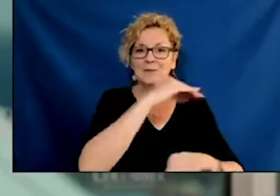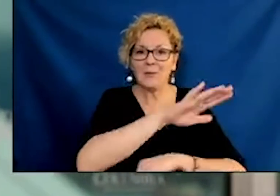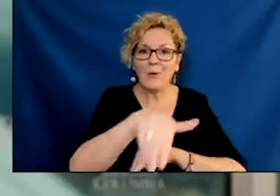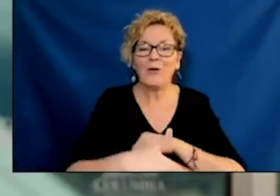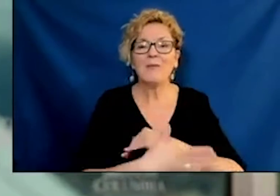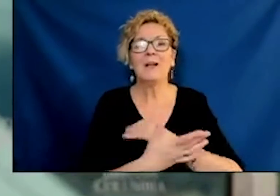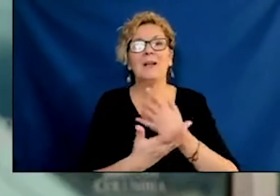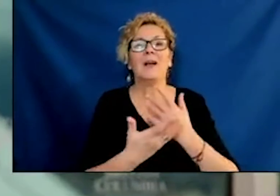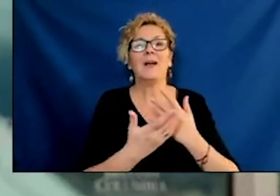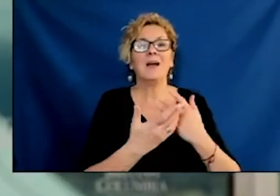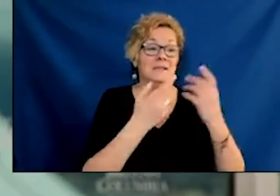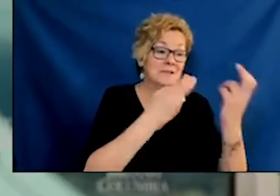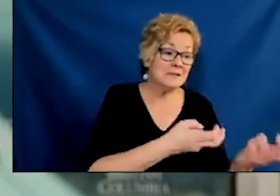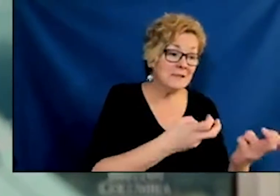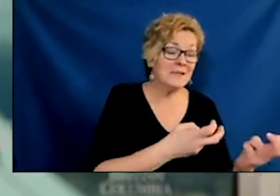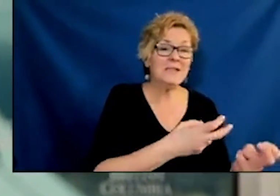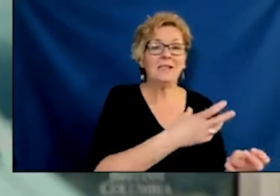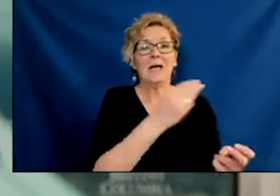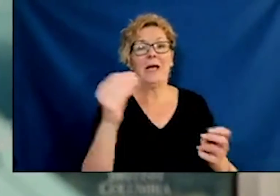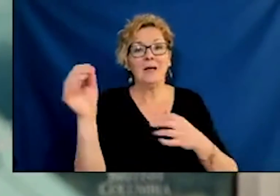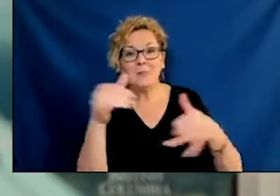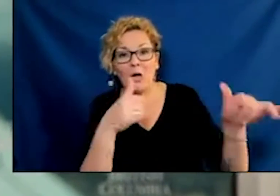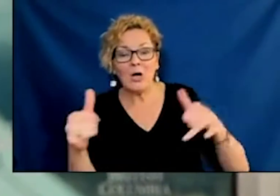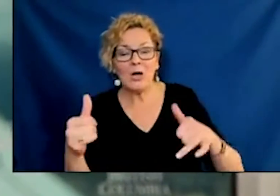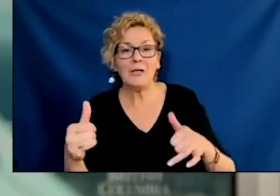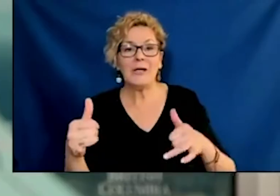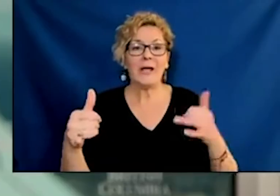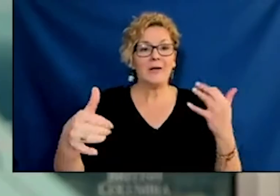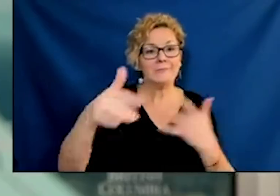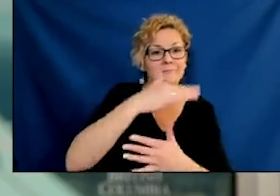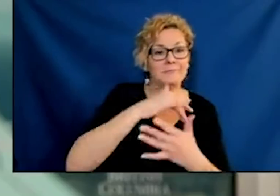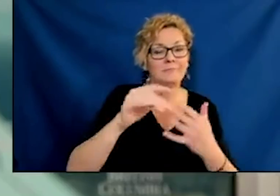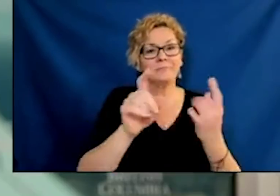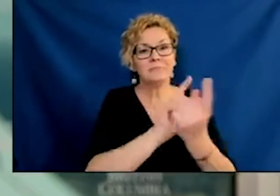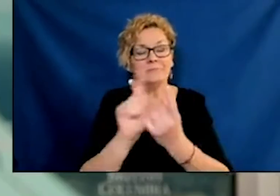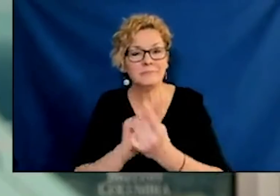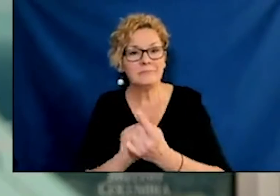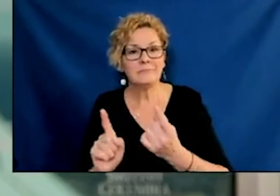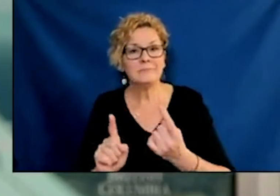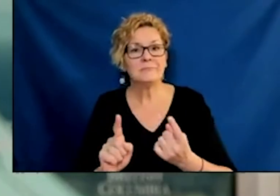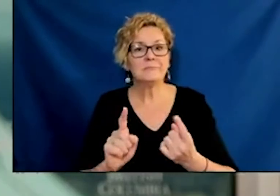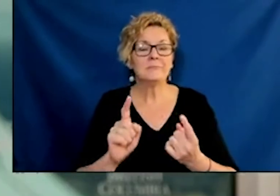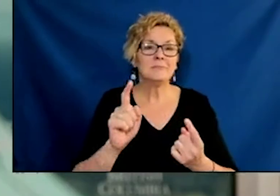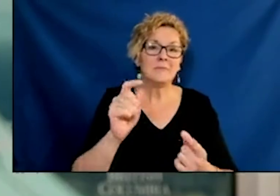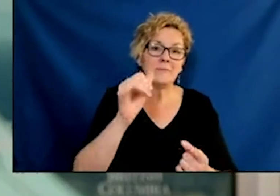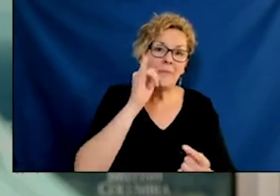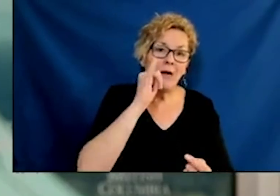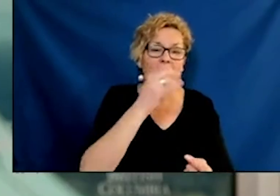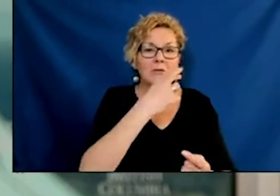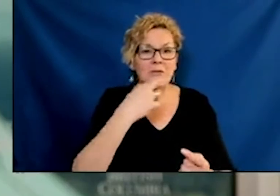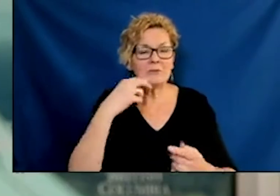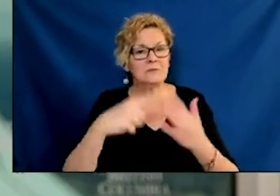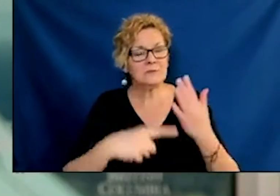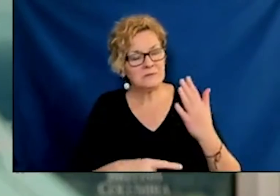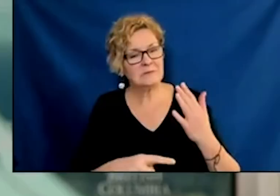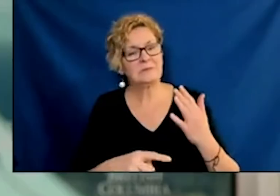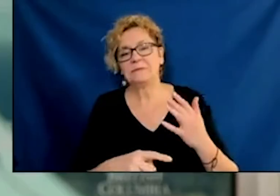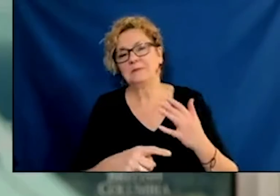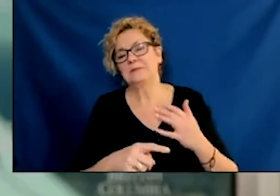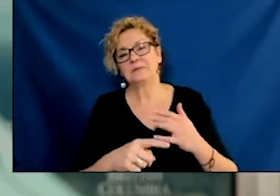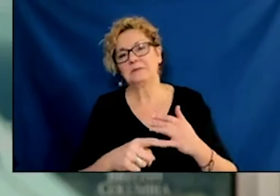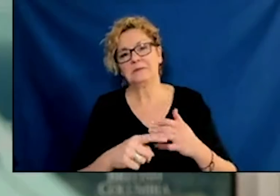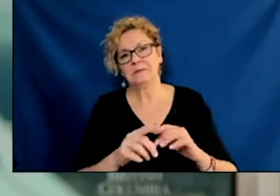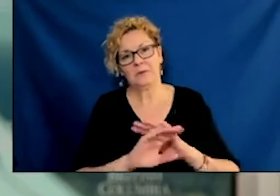I just want to say, in the summer, there were a number of cases in interior